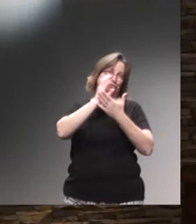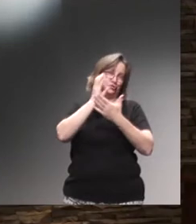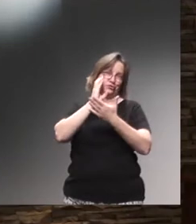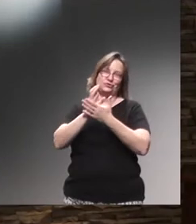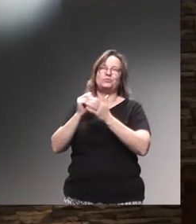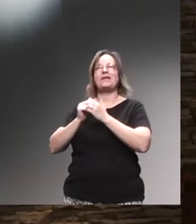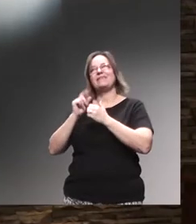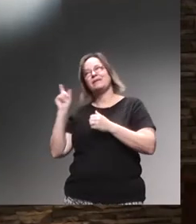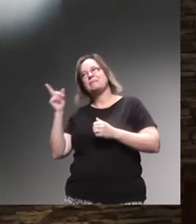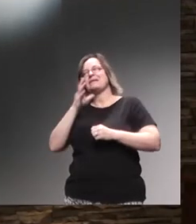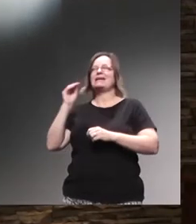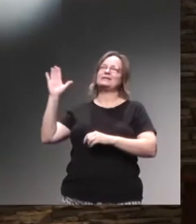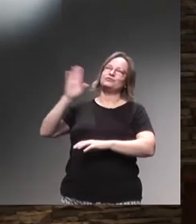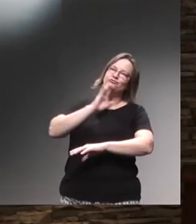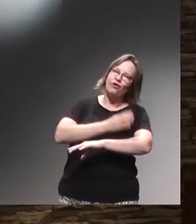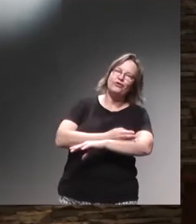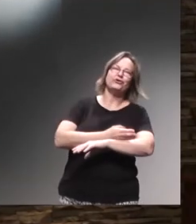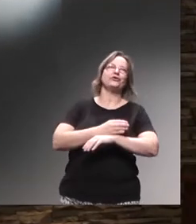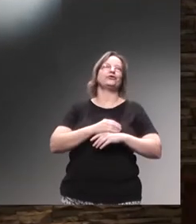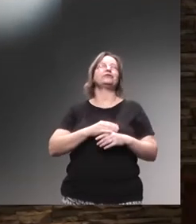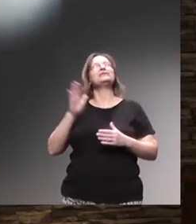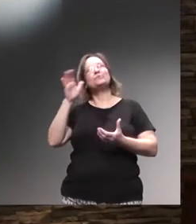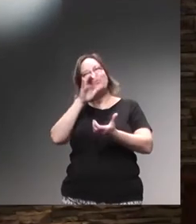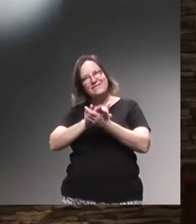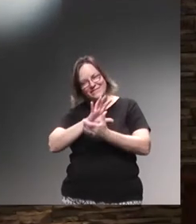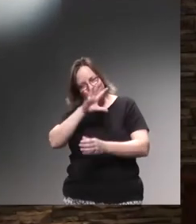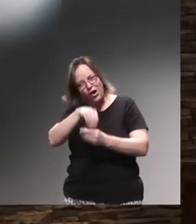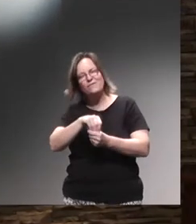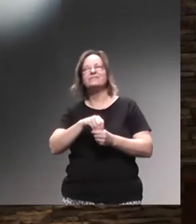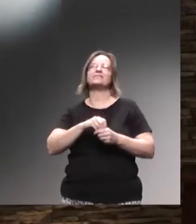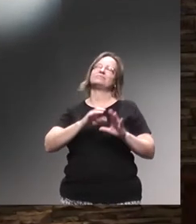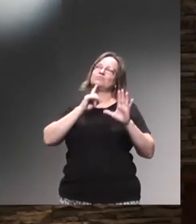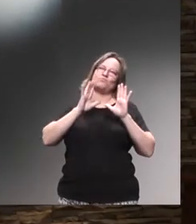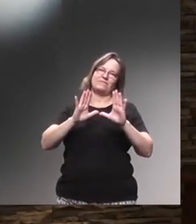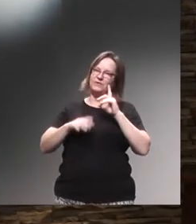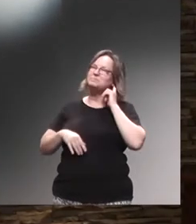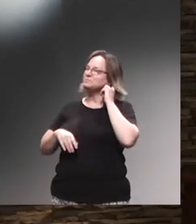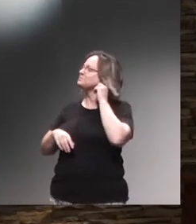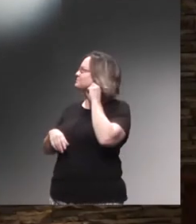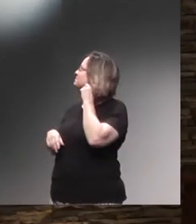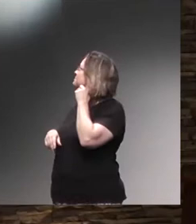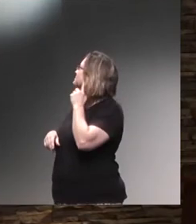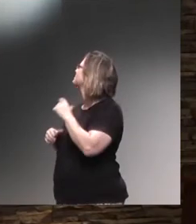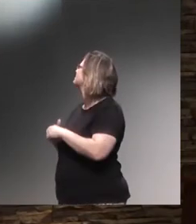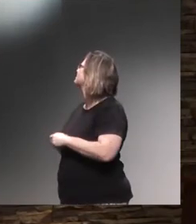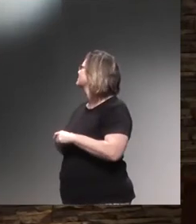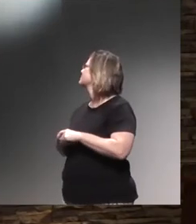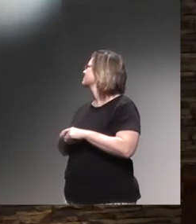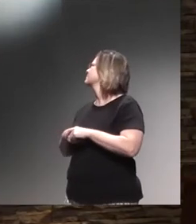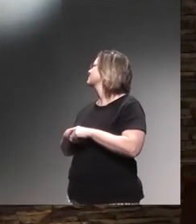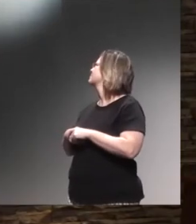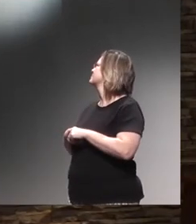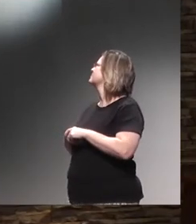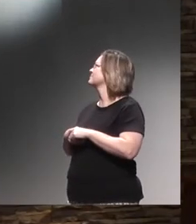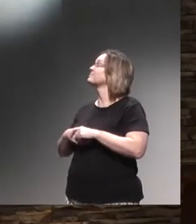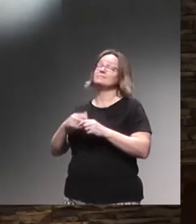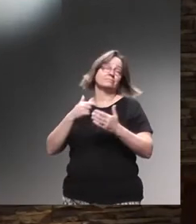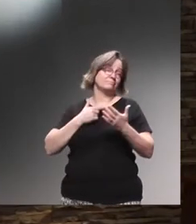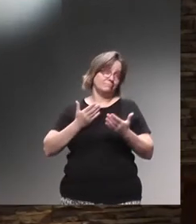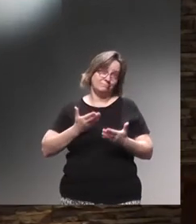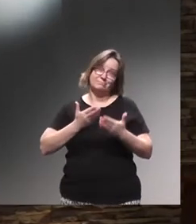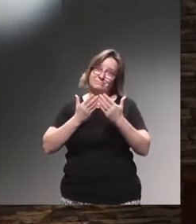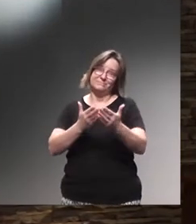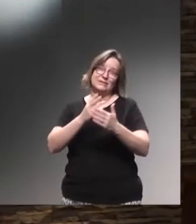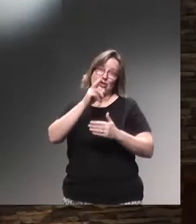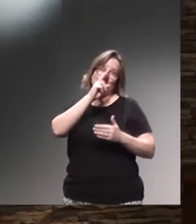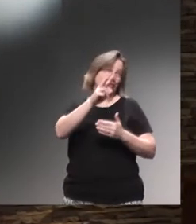his daughter, and his wife was involved in this as well. So go online and look at some of them. But it's really interesting,